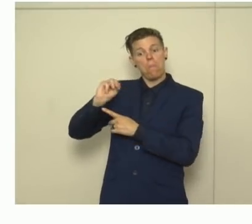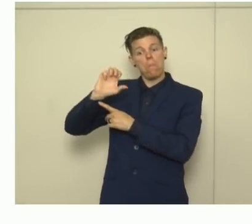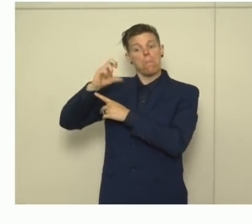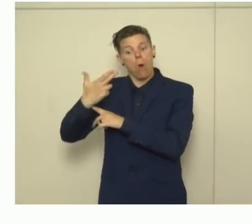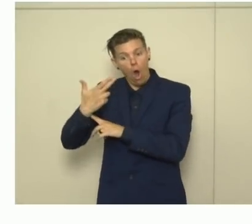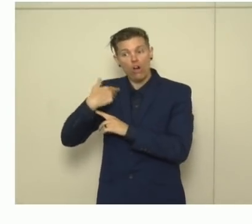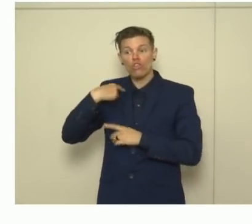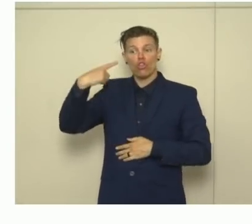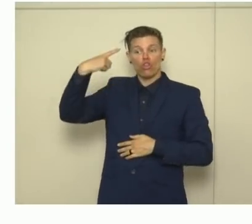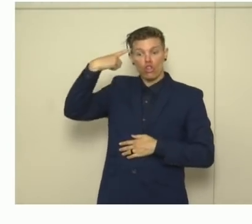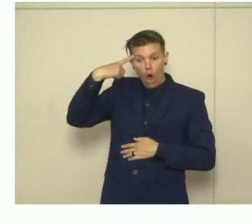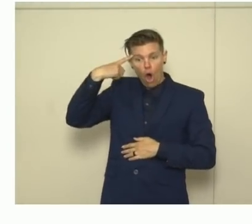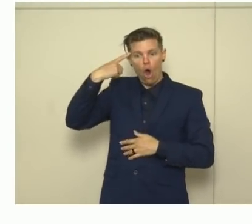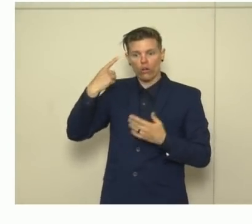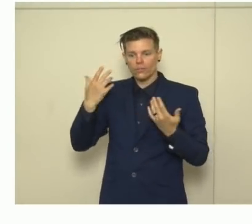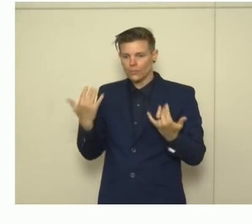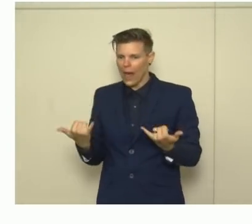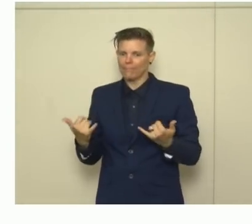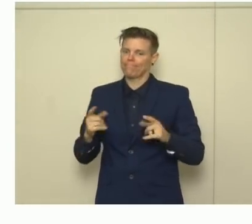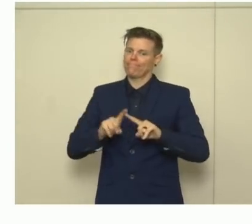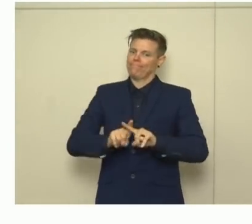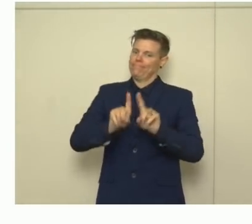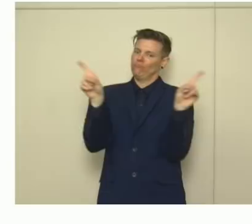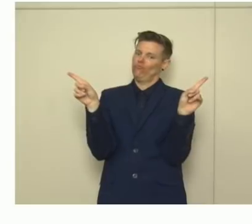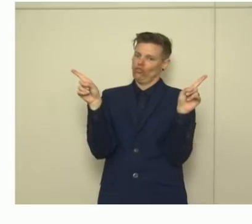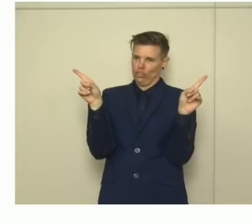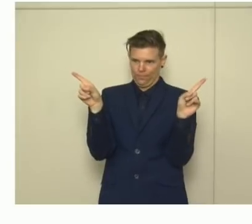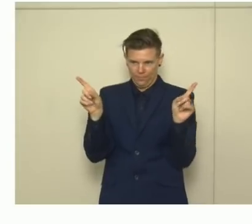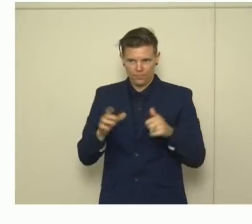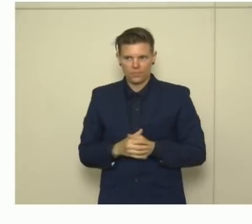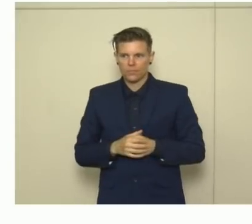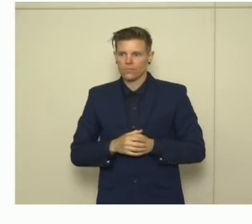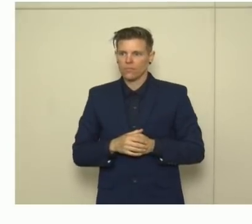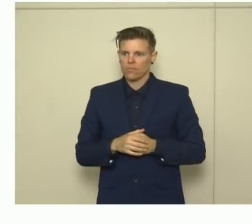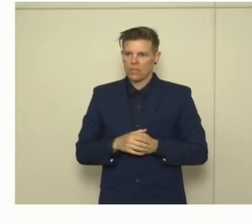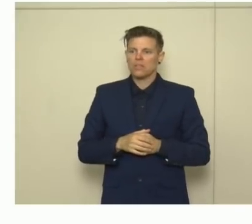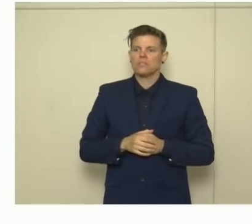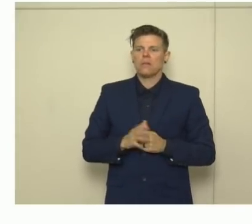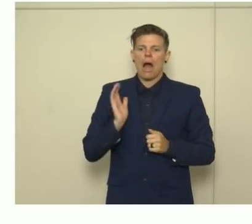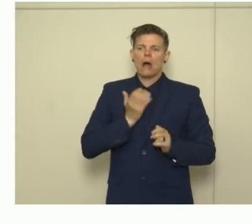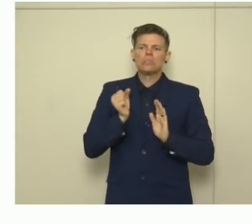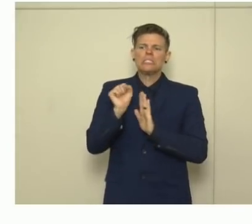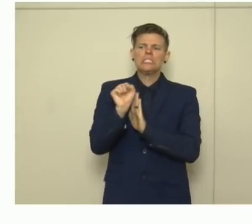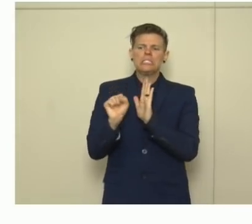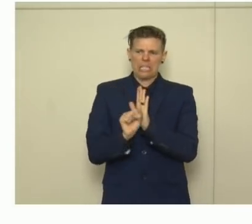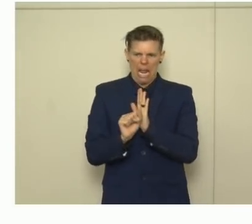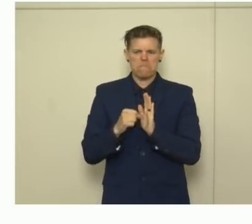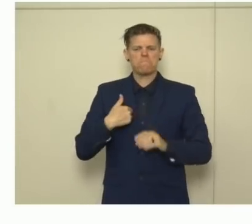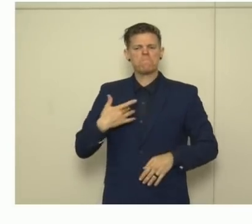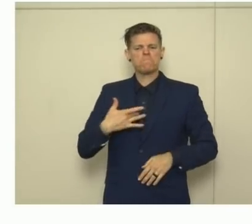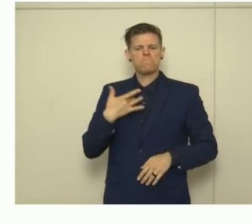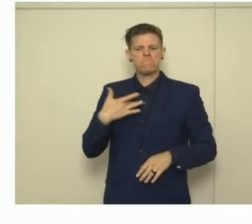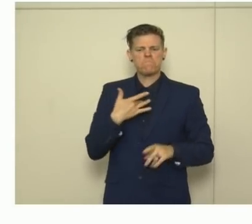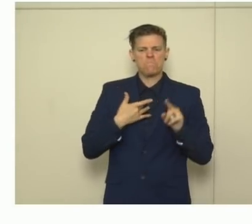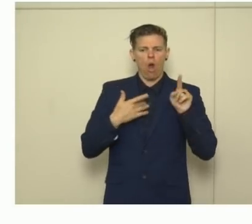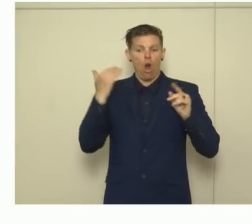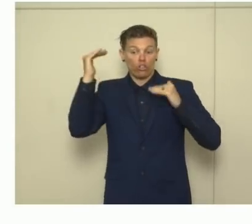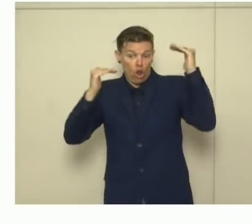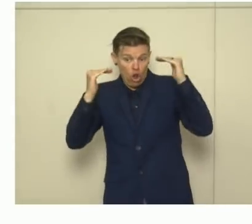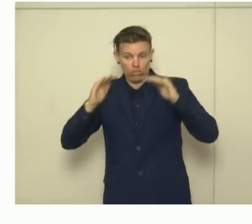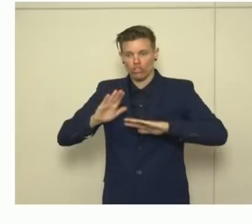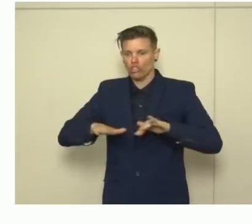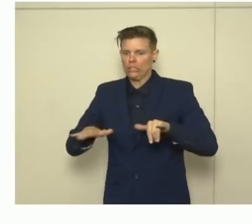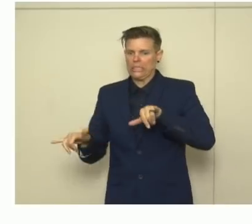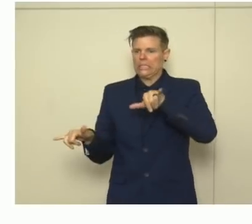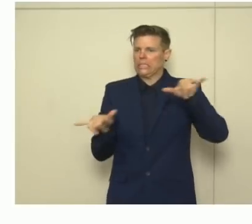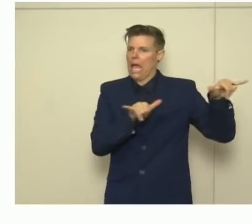took an early position that we were going to treat kids as though they were adults until we had evidence that proved otherwise,